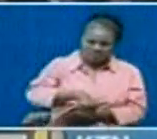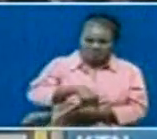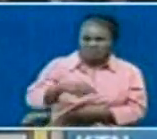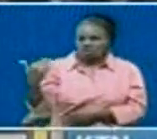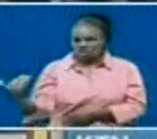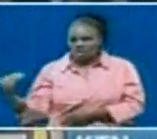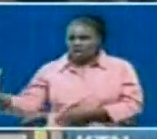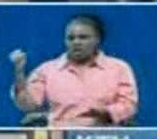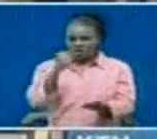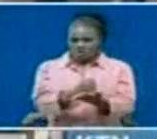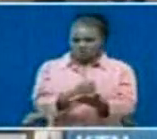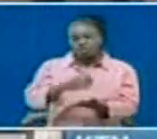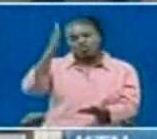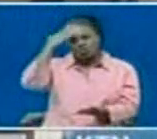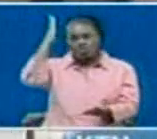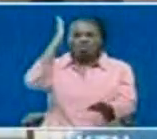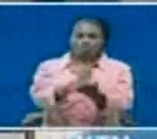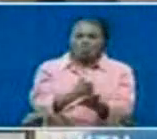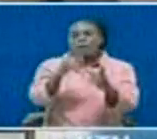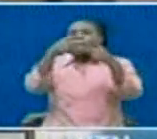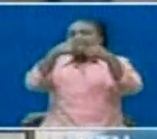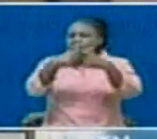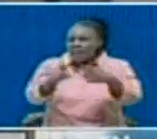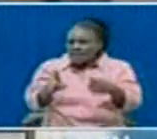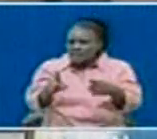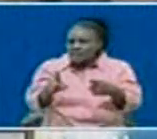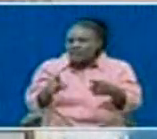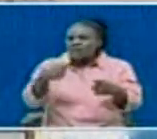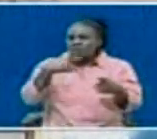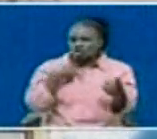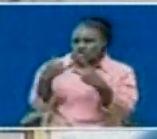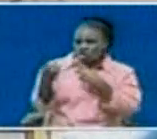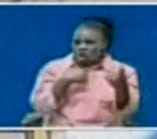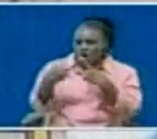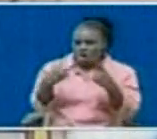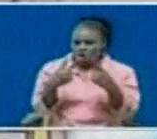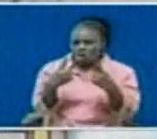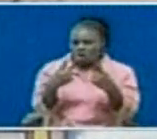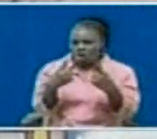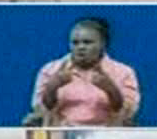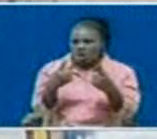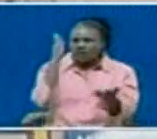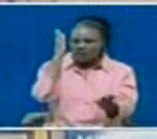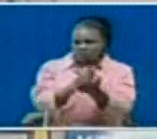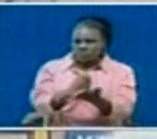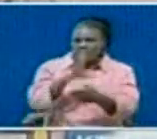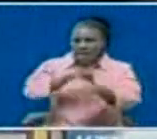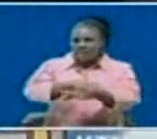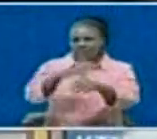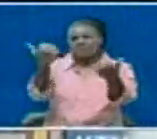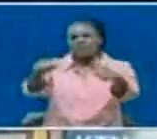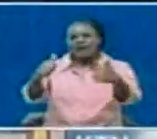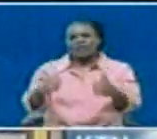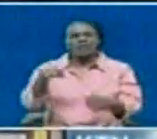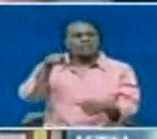children ndio tupate ukweli, lakini kulingana na vile tumeongea tutapata ukweli. He